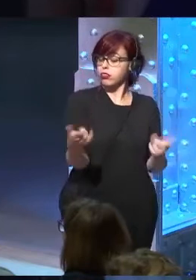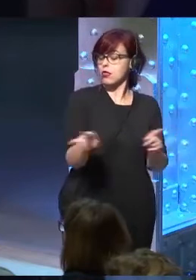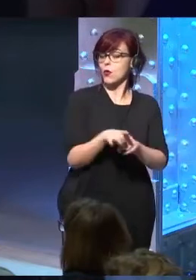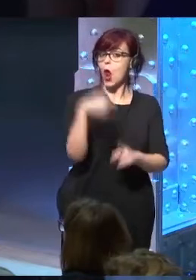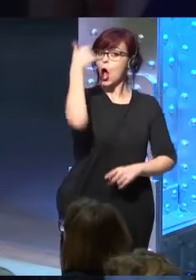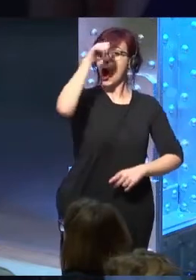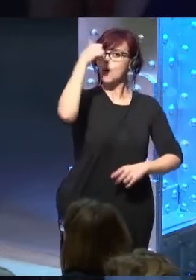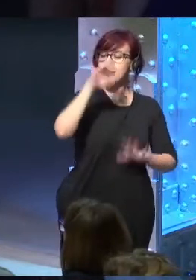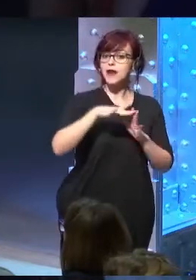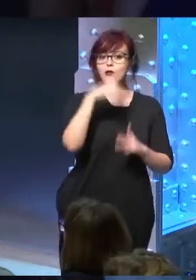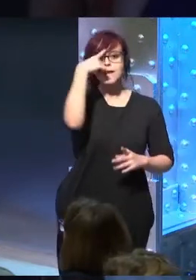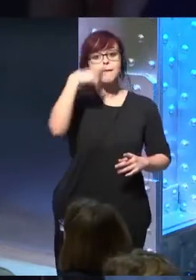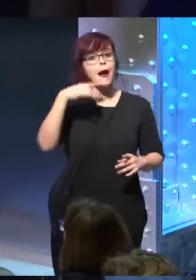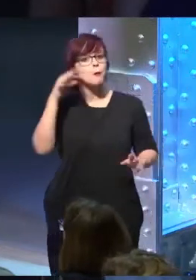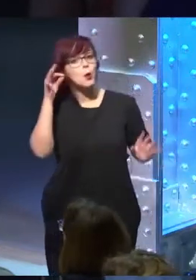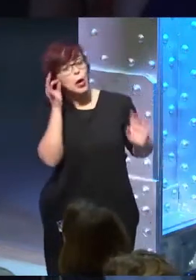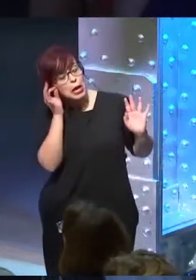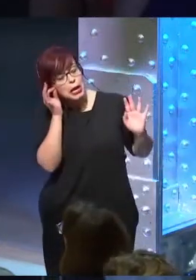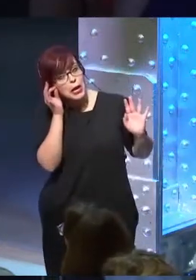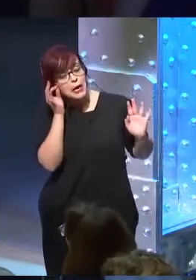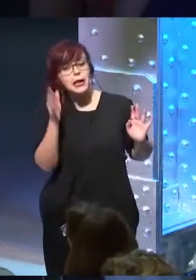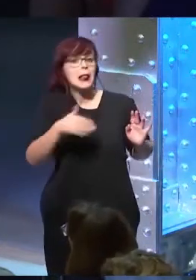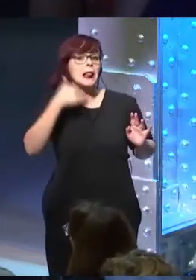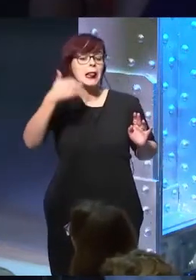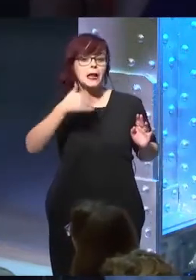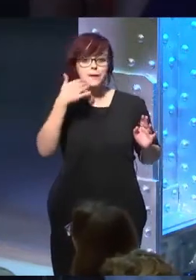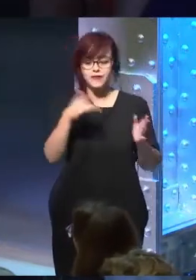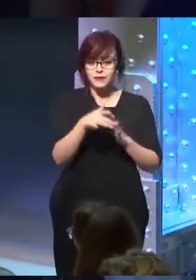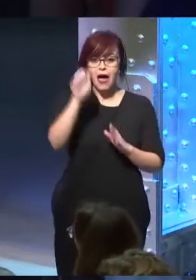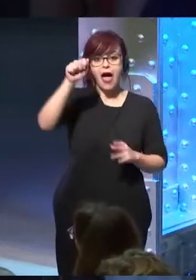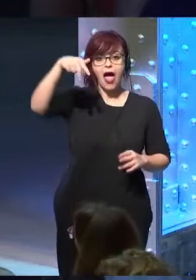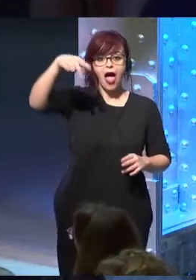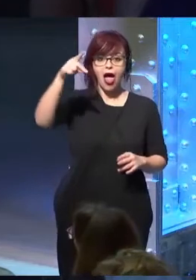woman, he called the androgyne, the man-woman.